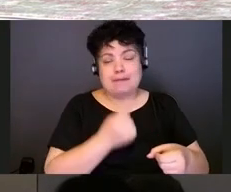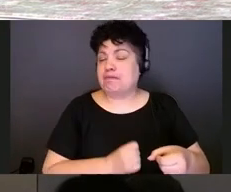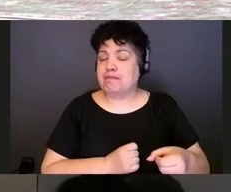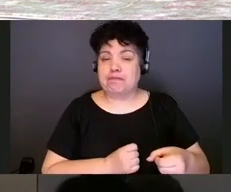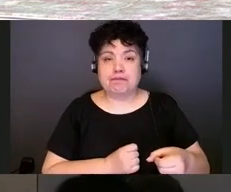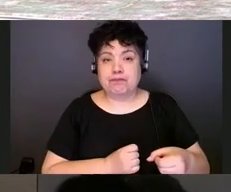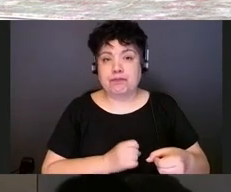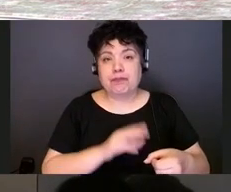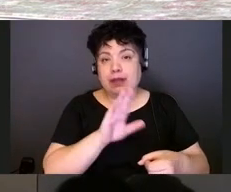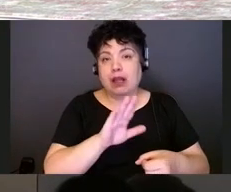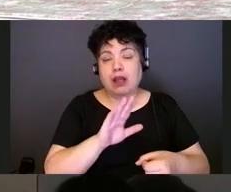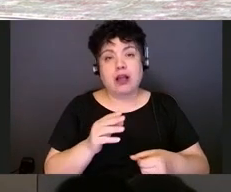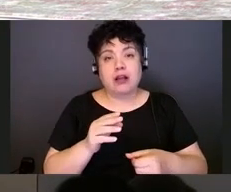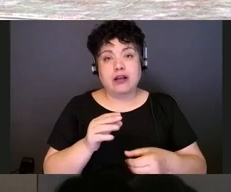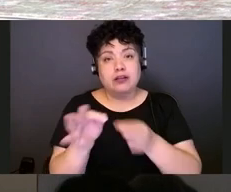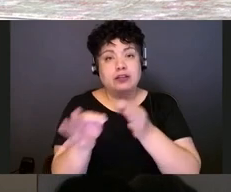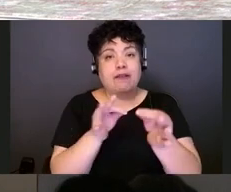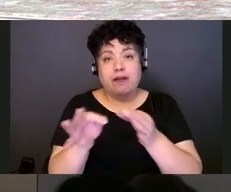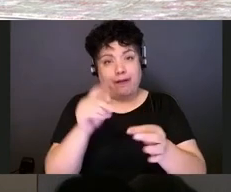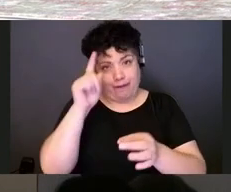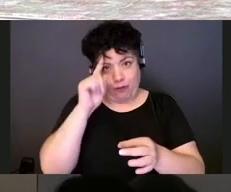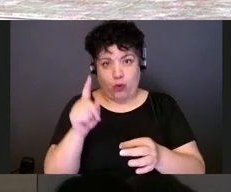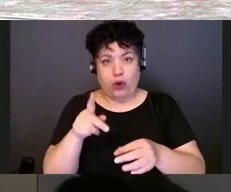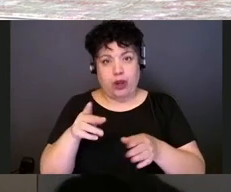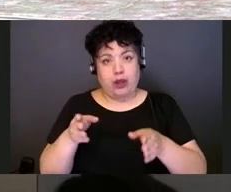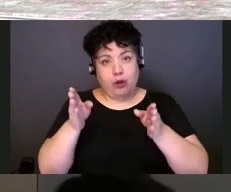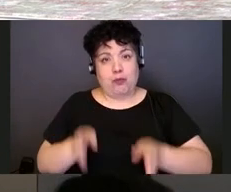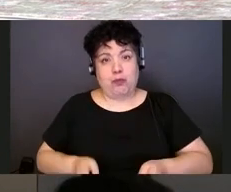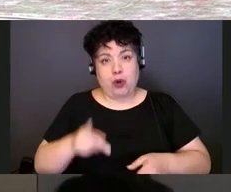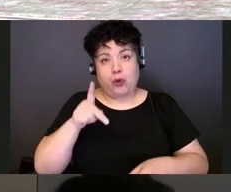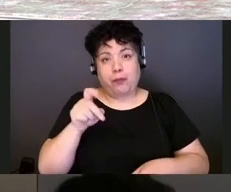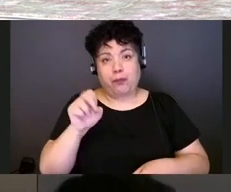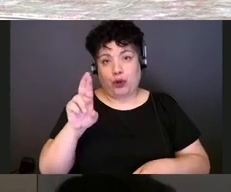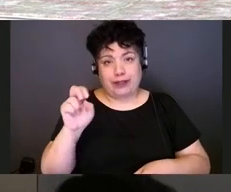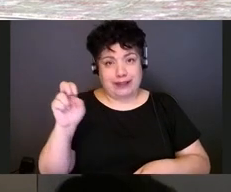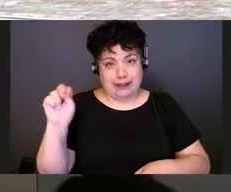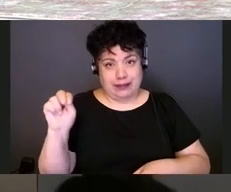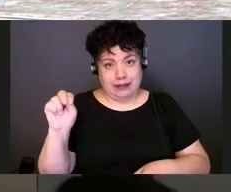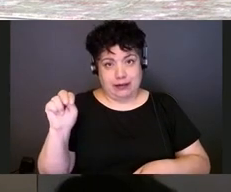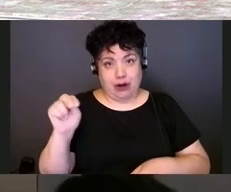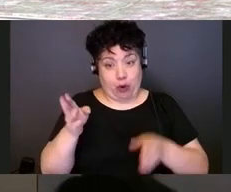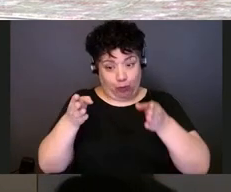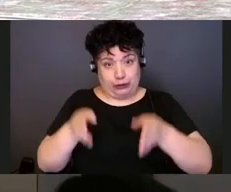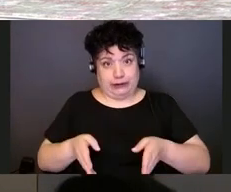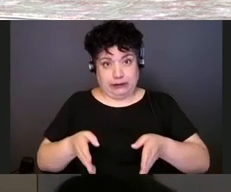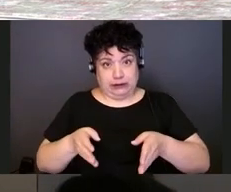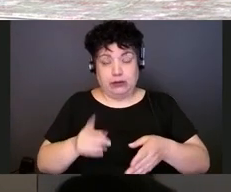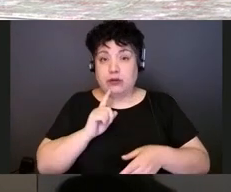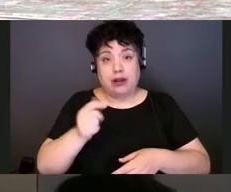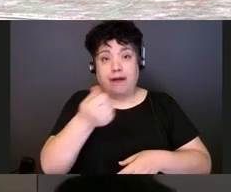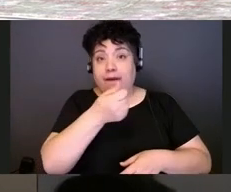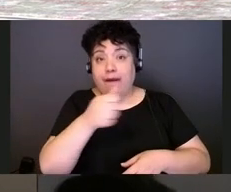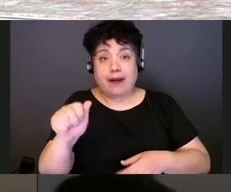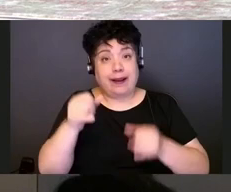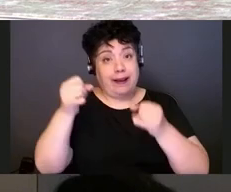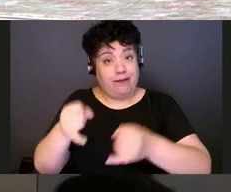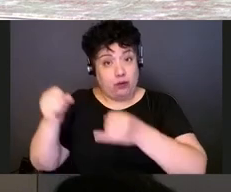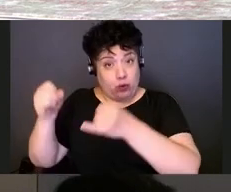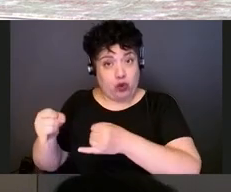word person mean? Any individual is a person